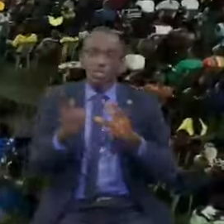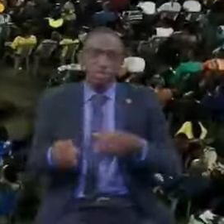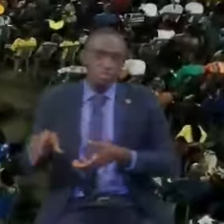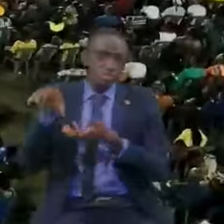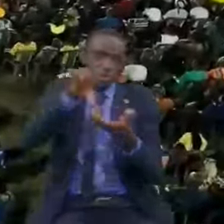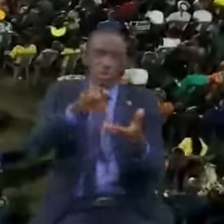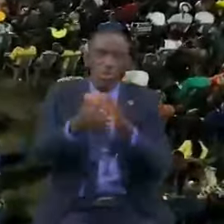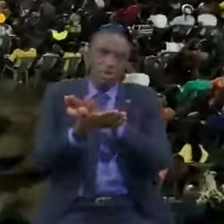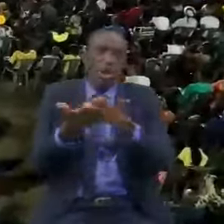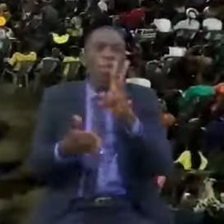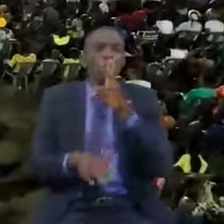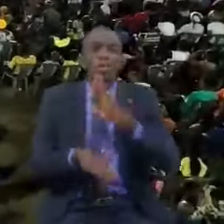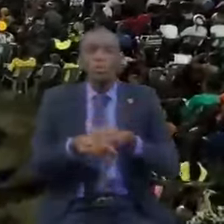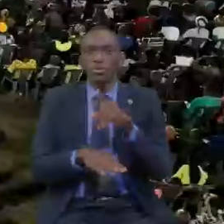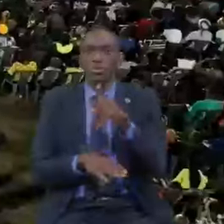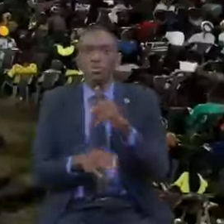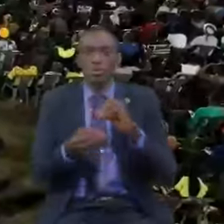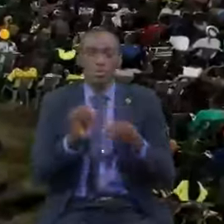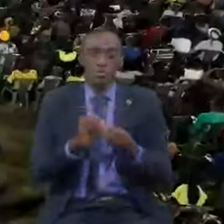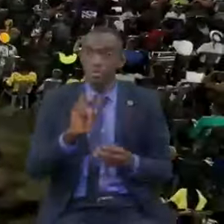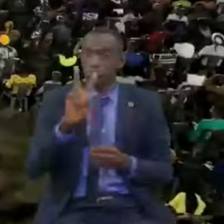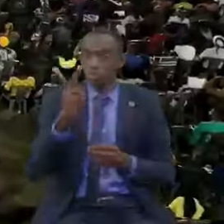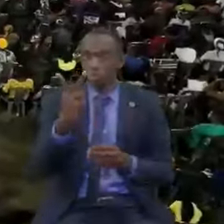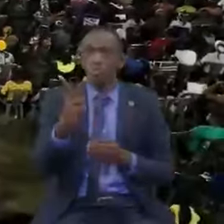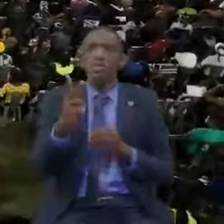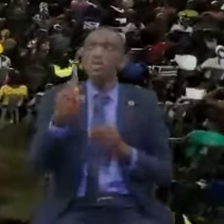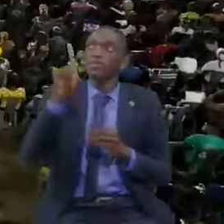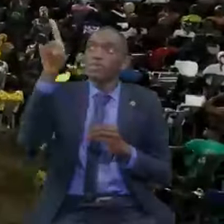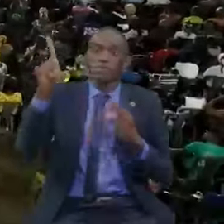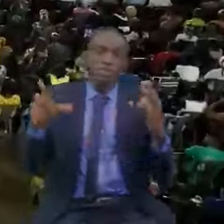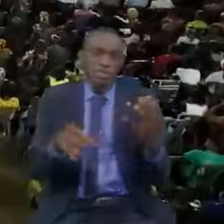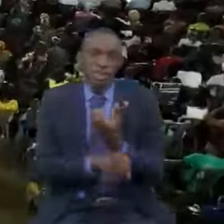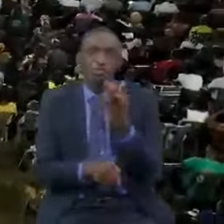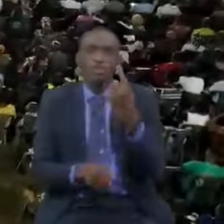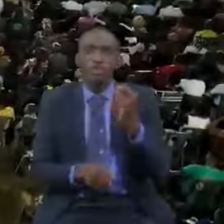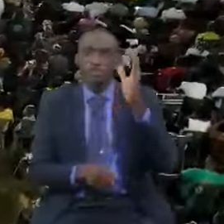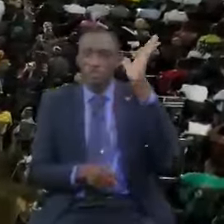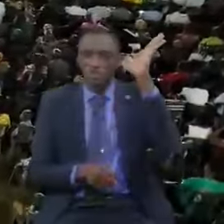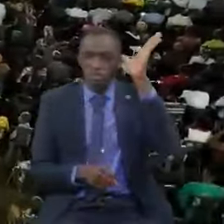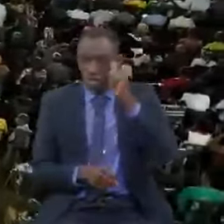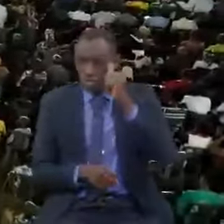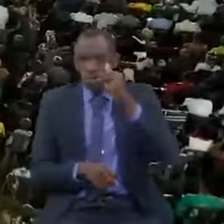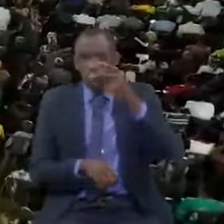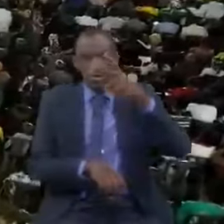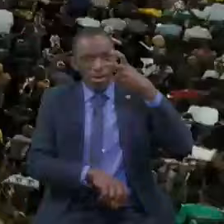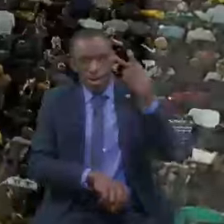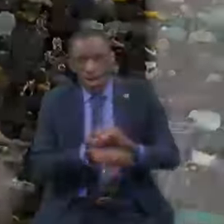you. Number two, he takes the rebellious, rigid, old heart away